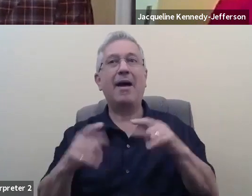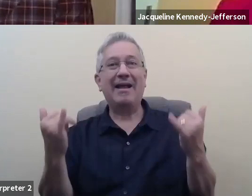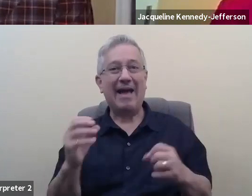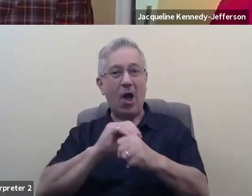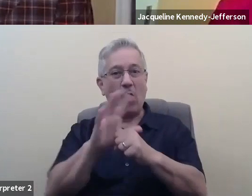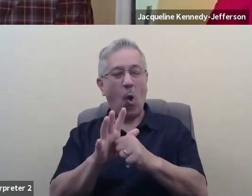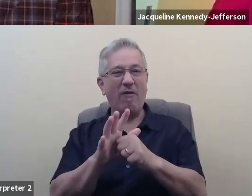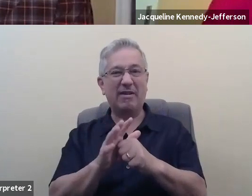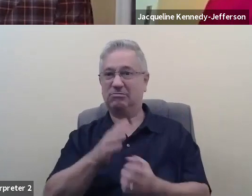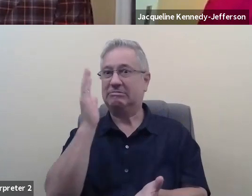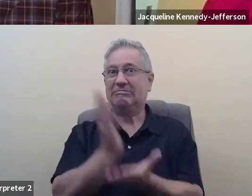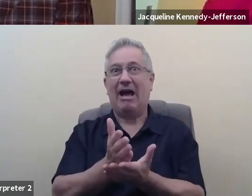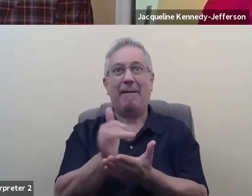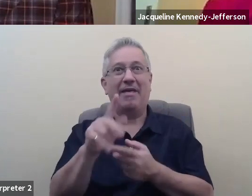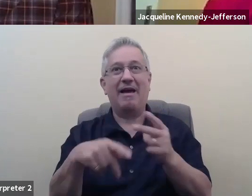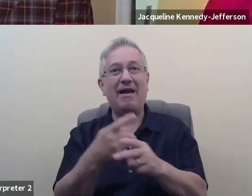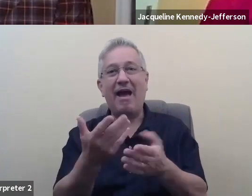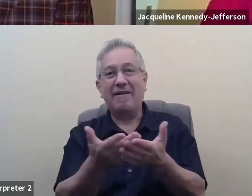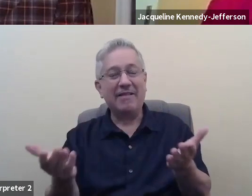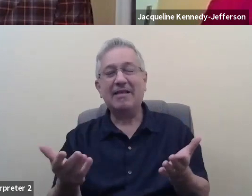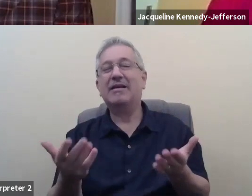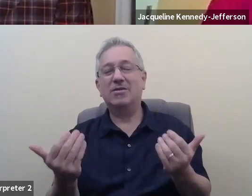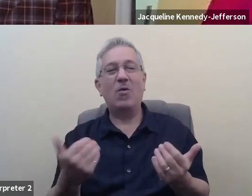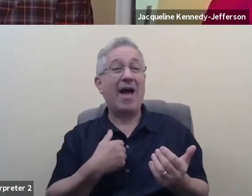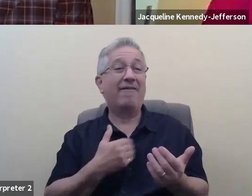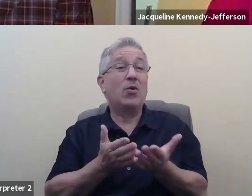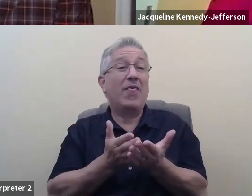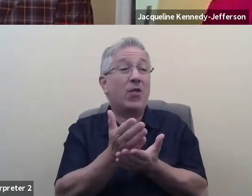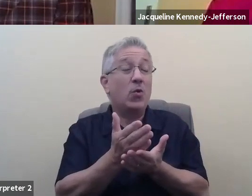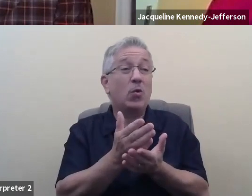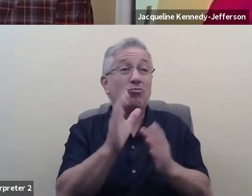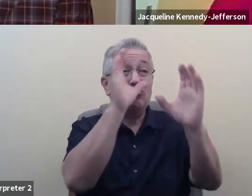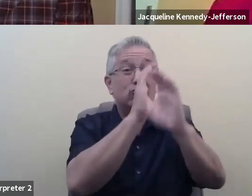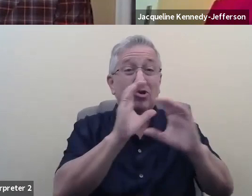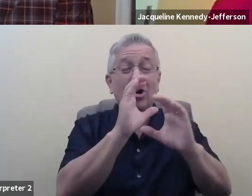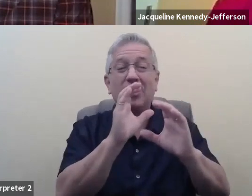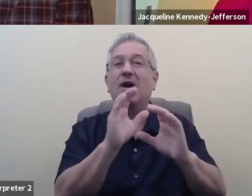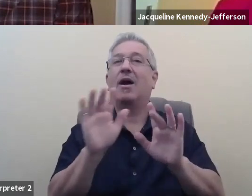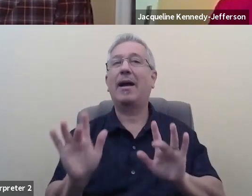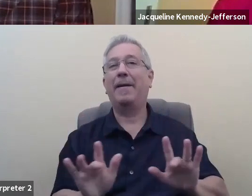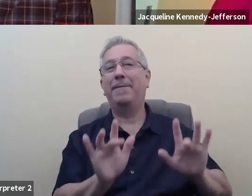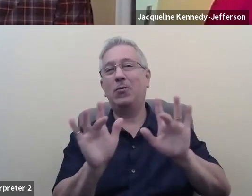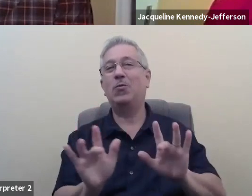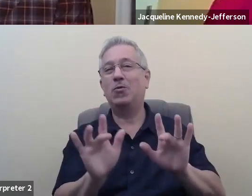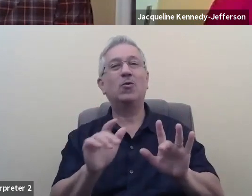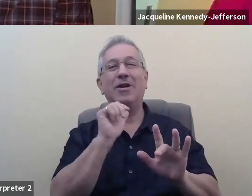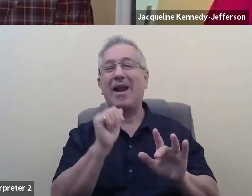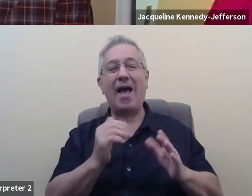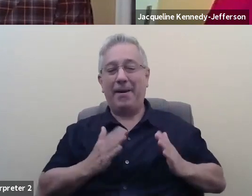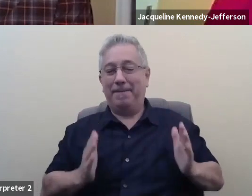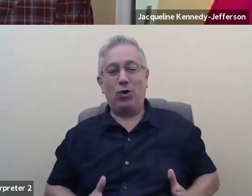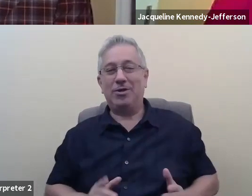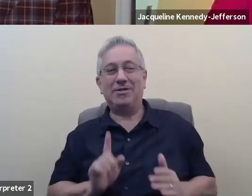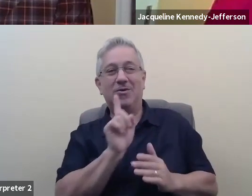Forward virtual career discovering exploration. So allowing individuals to come on virtually to